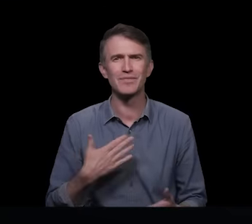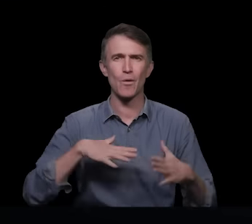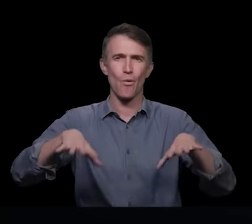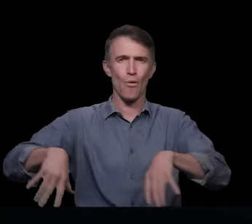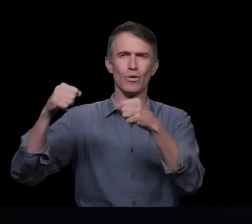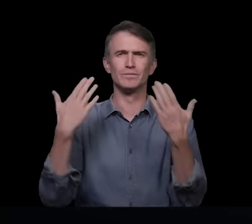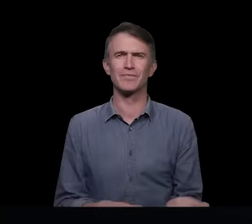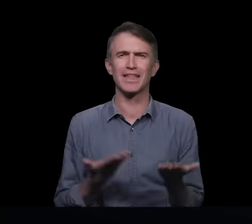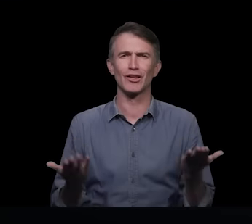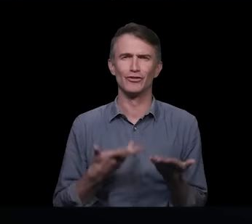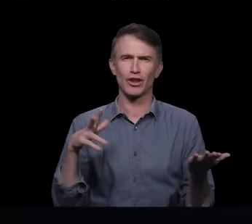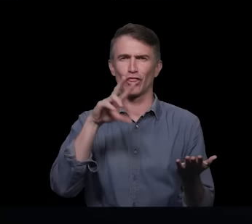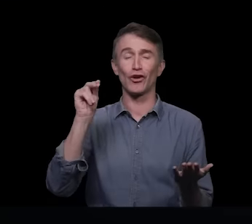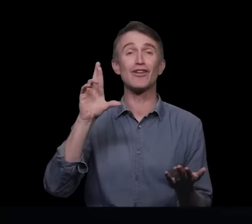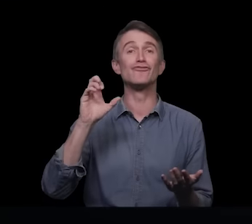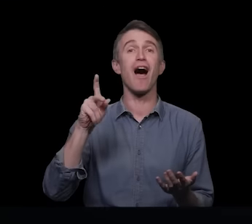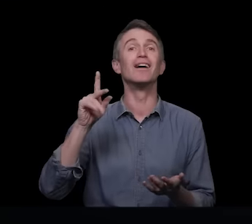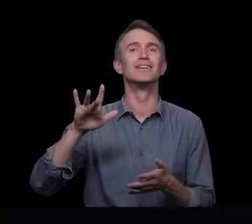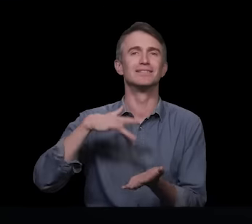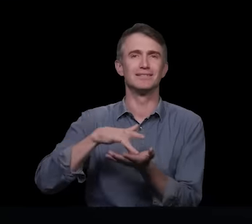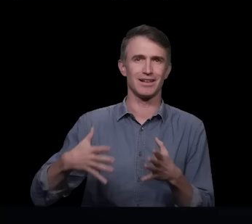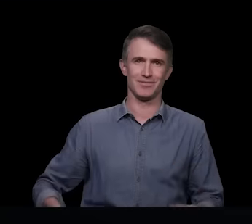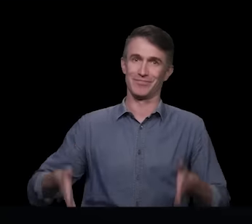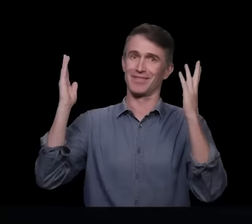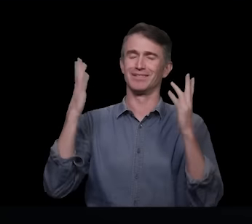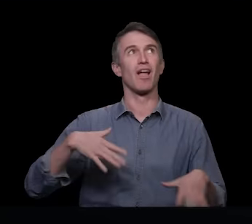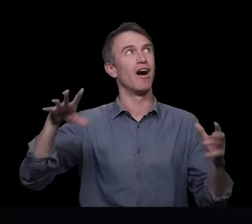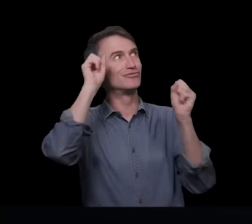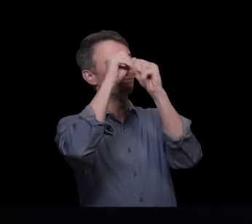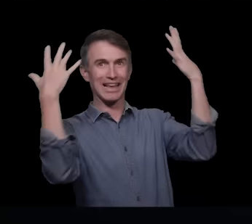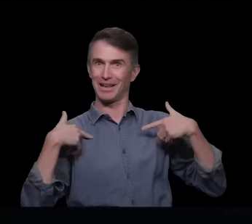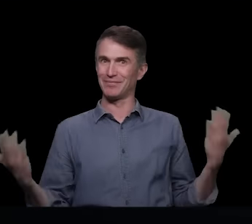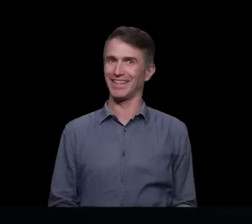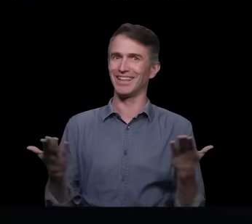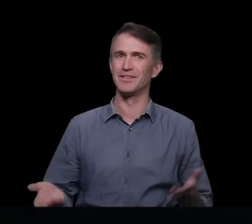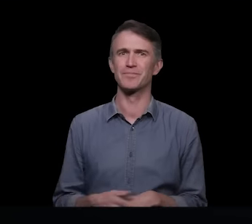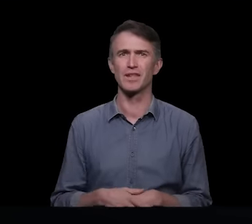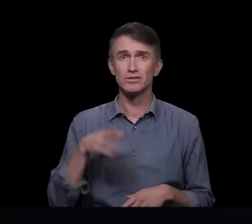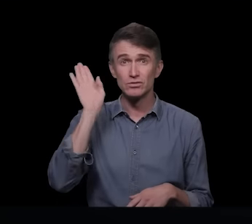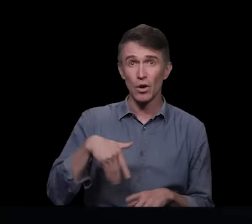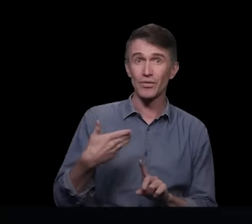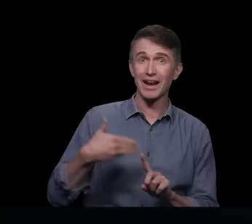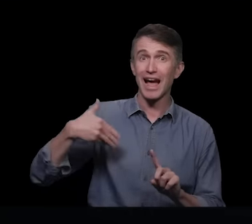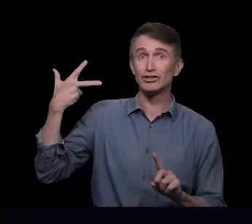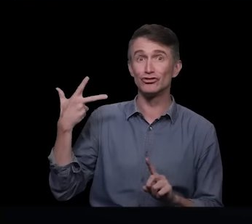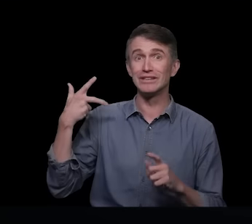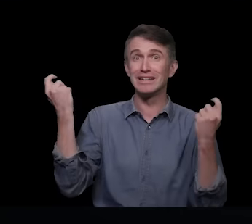hosts here at 30 Rockefeller Center, 30 Rock. A dream. Did you know that the last three